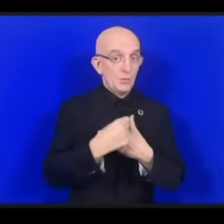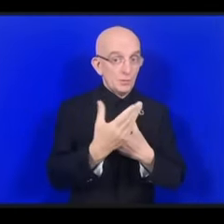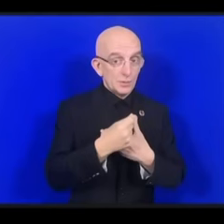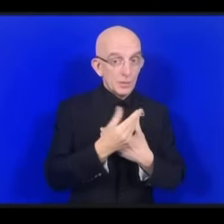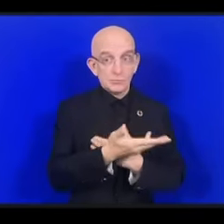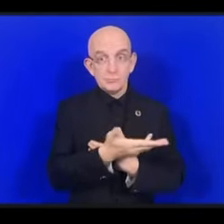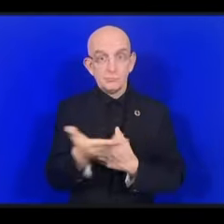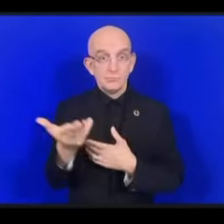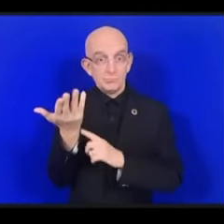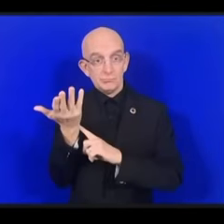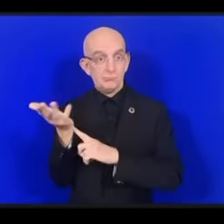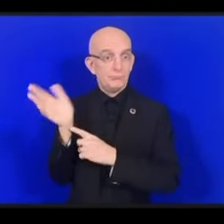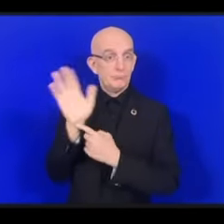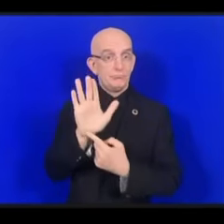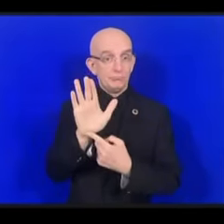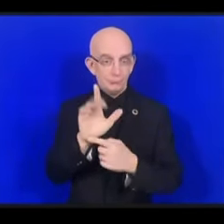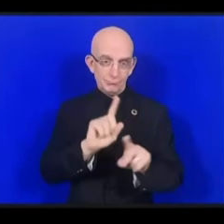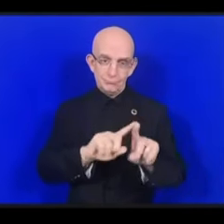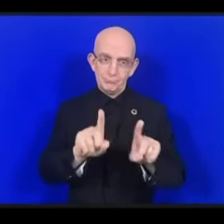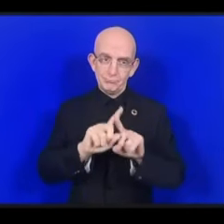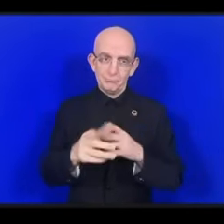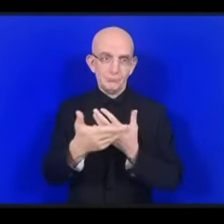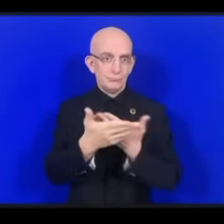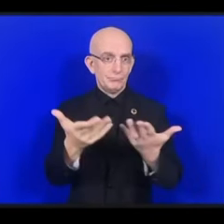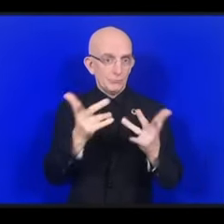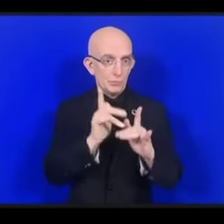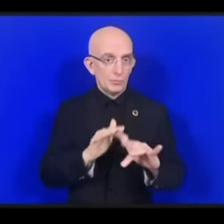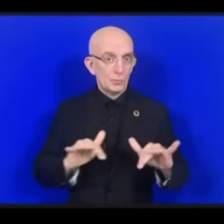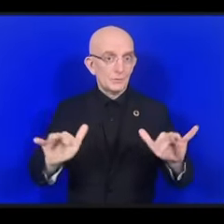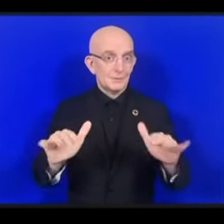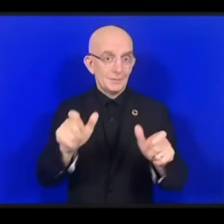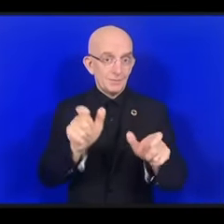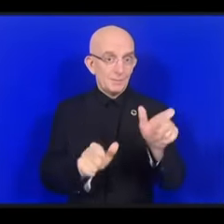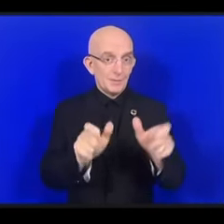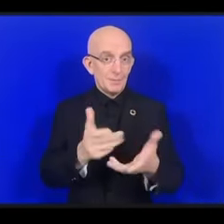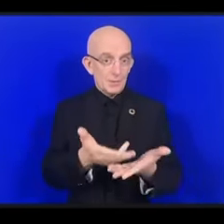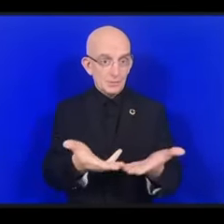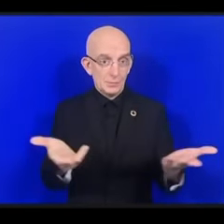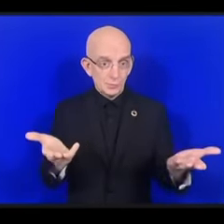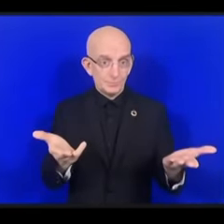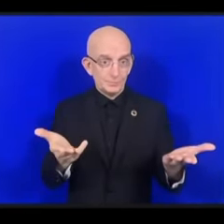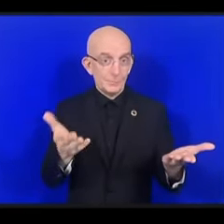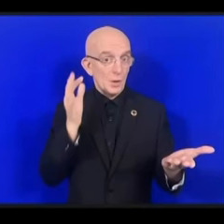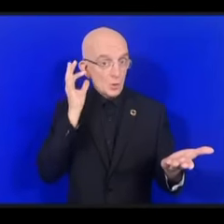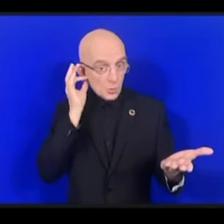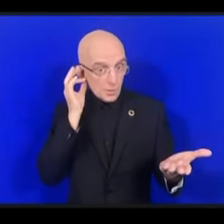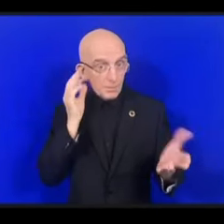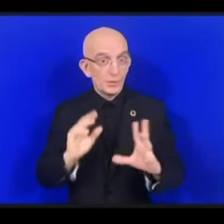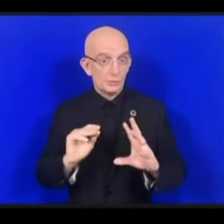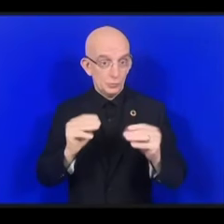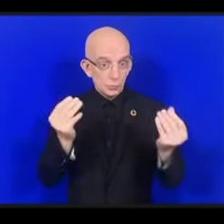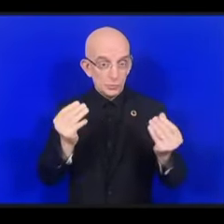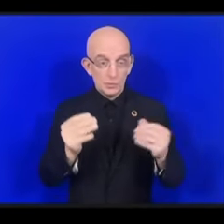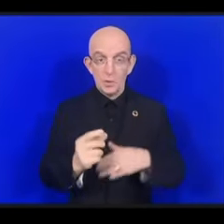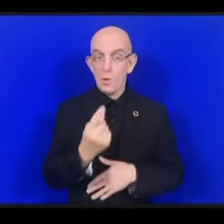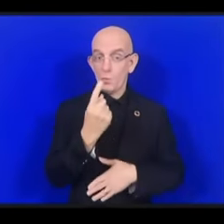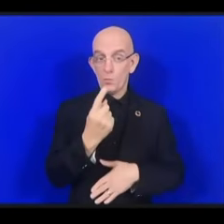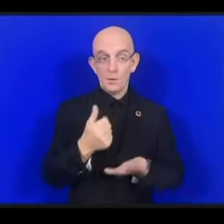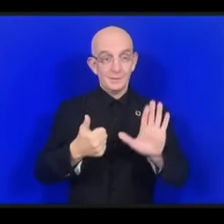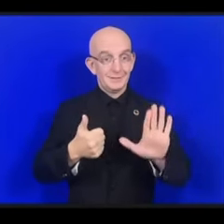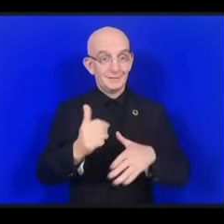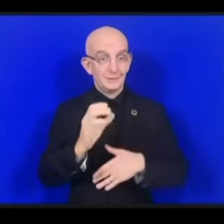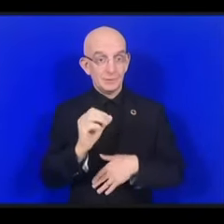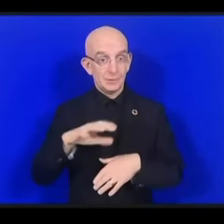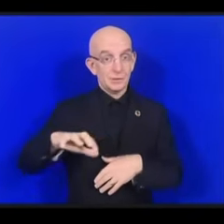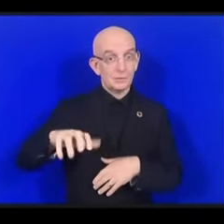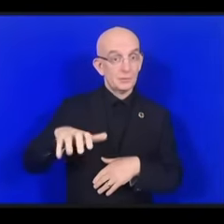Over 160 national, regional, and youth IGF initiatives, and 35 IGF